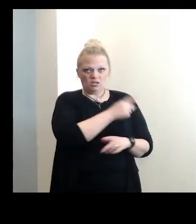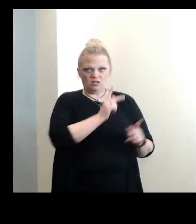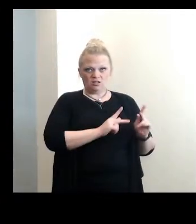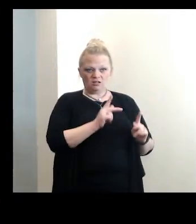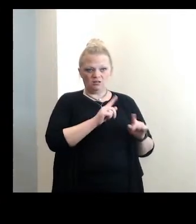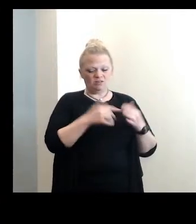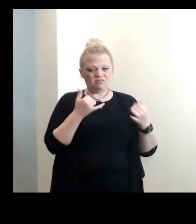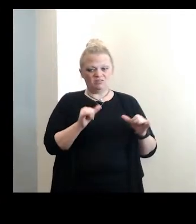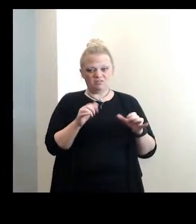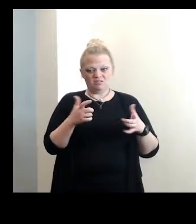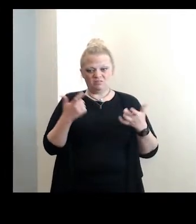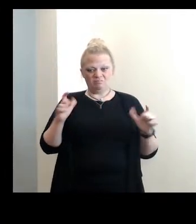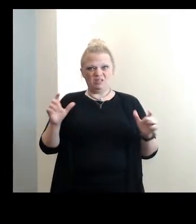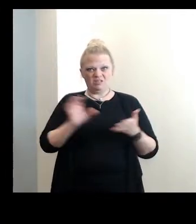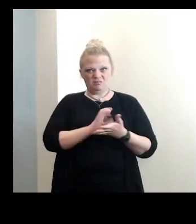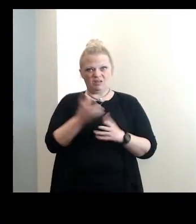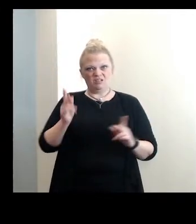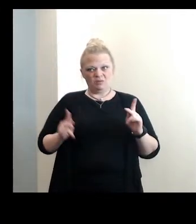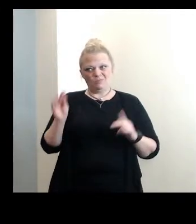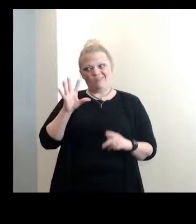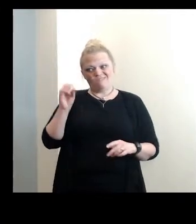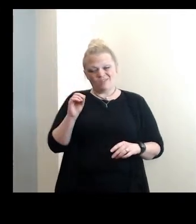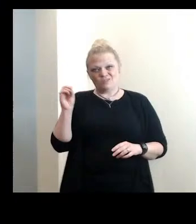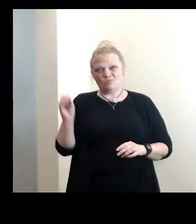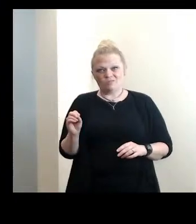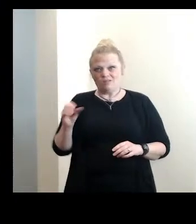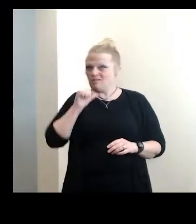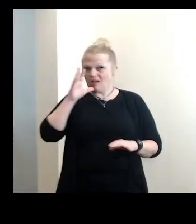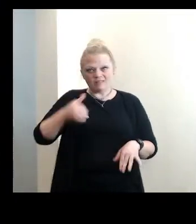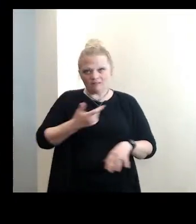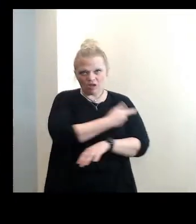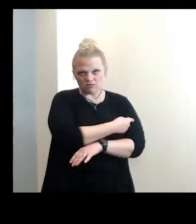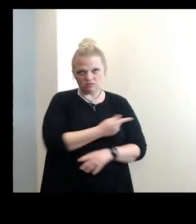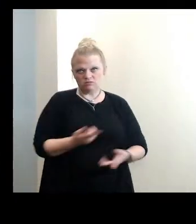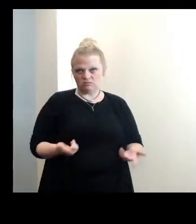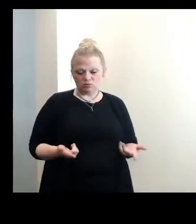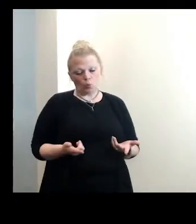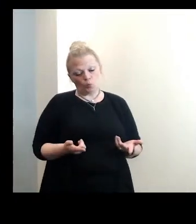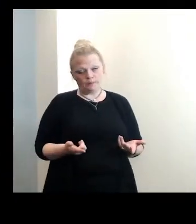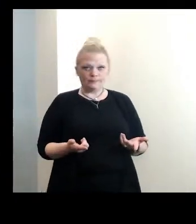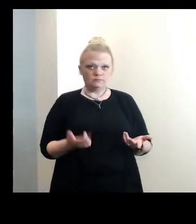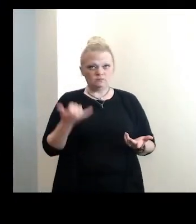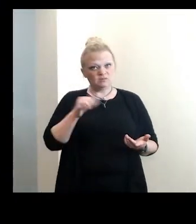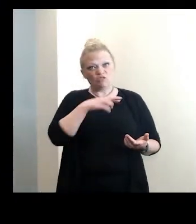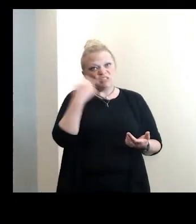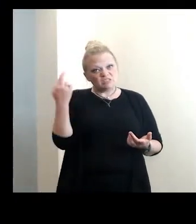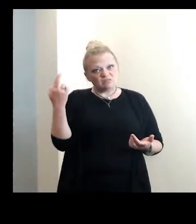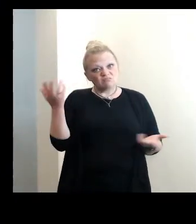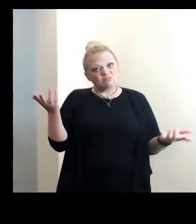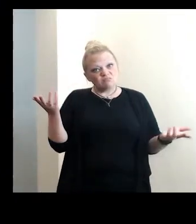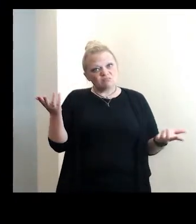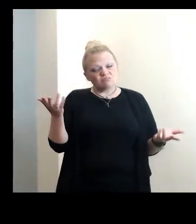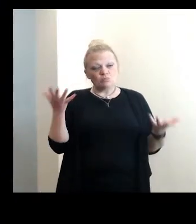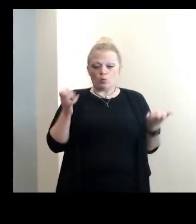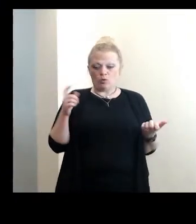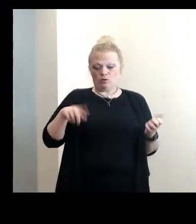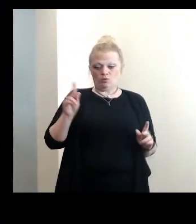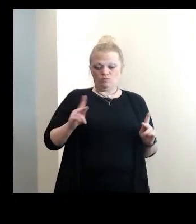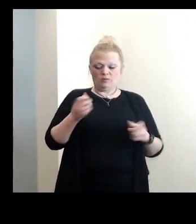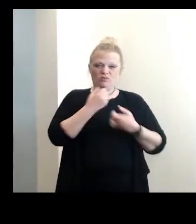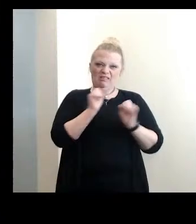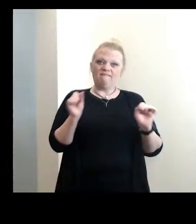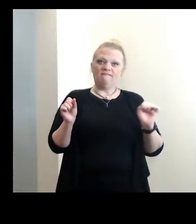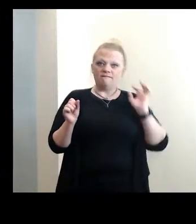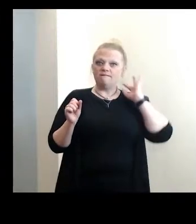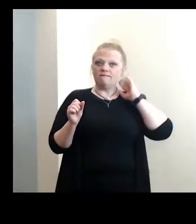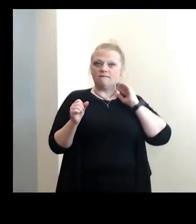sizable portion of our population, approximately 50%, that have not been vaccinated. And they're still at risk. And we want those people to be safe.